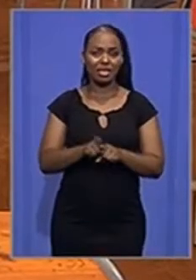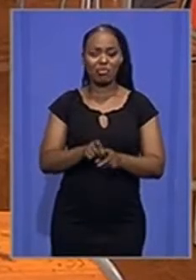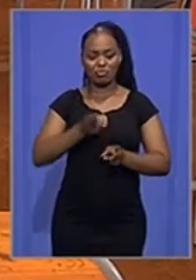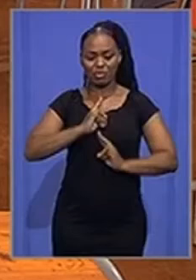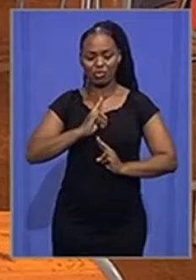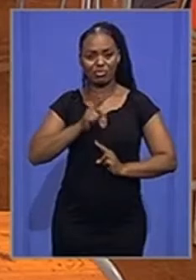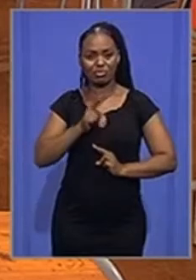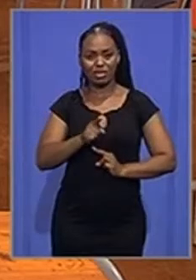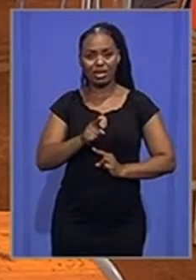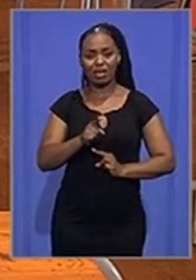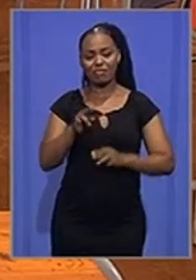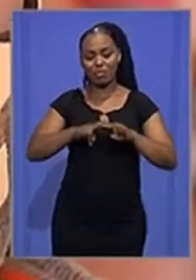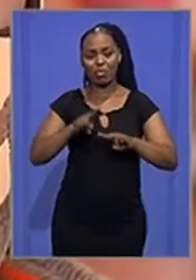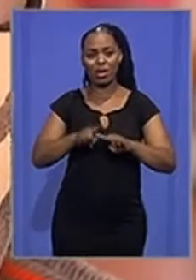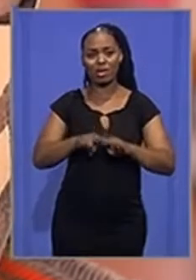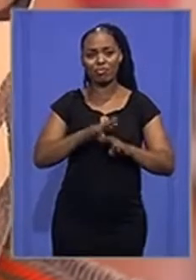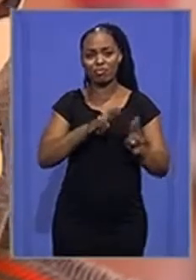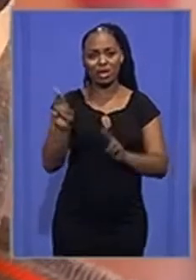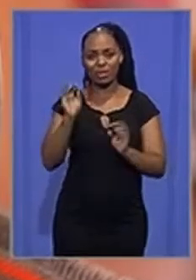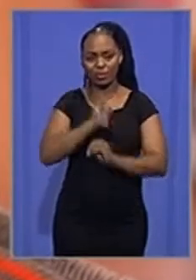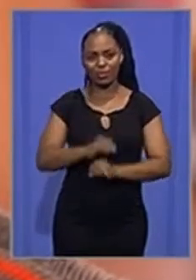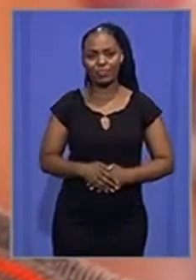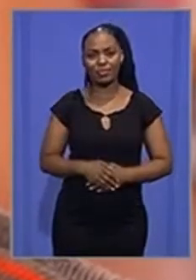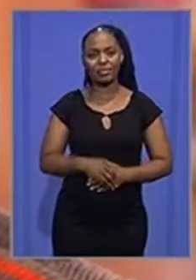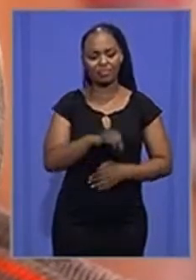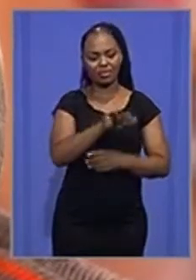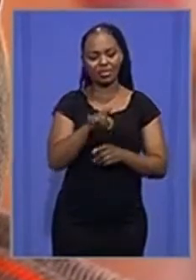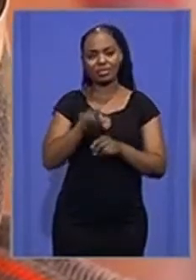bobedi a tlo ngwalwa ka la 15 le 17 kgweding ye.